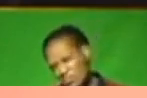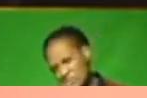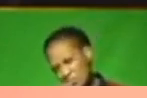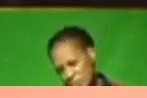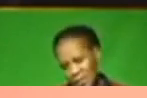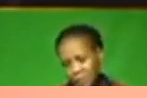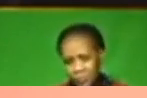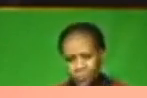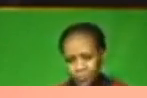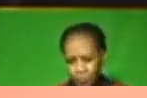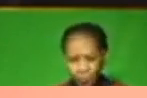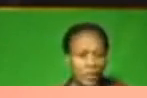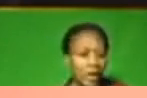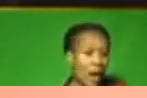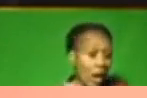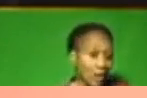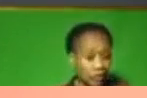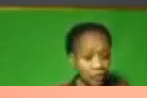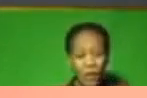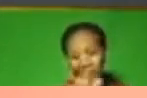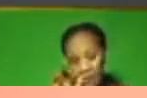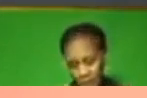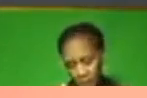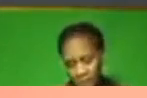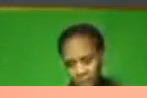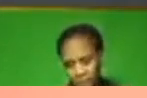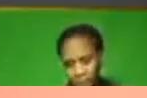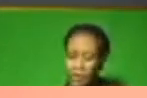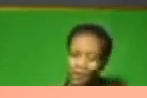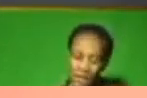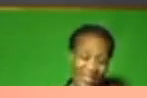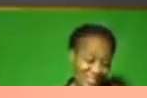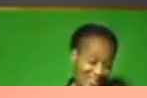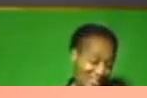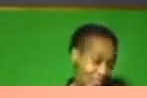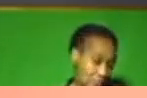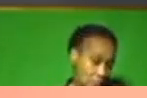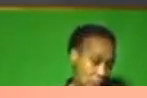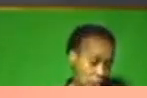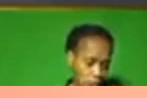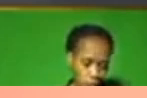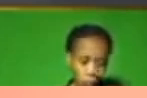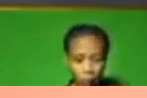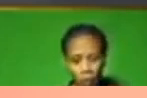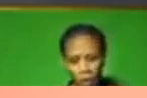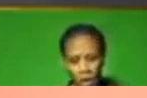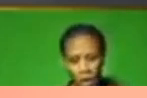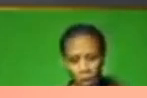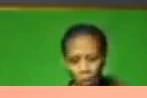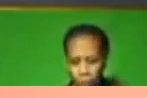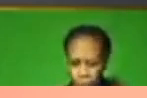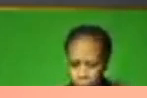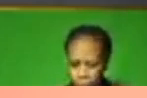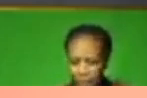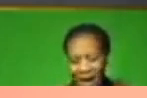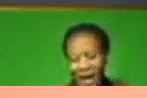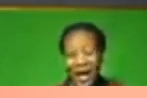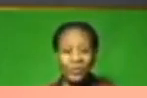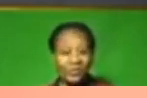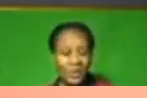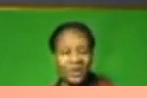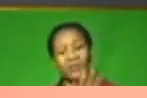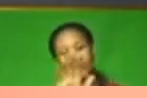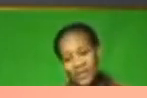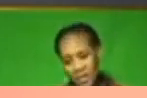for the continent. And indeed, this work went even beyond our own continent as it